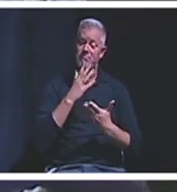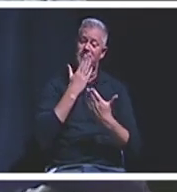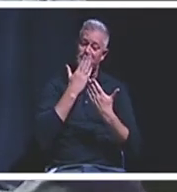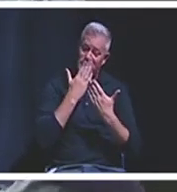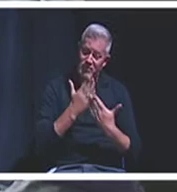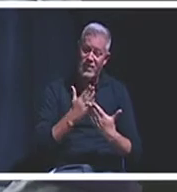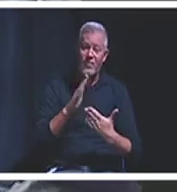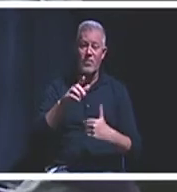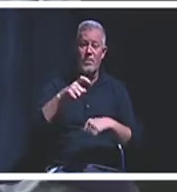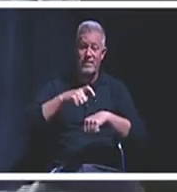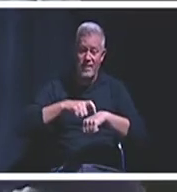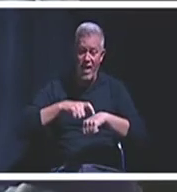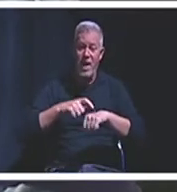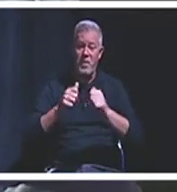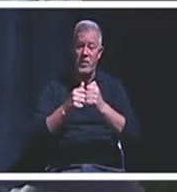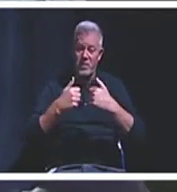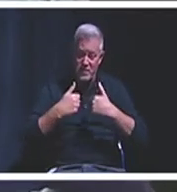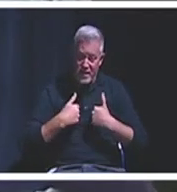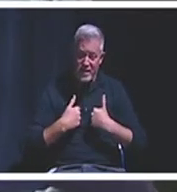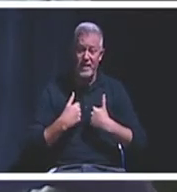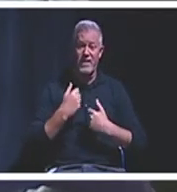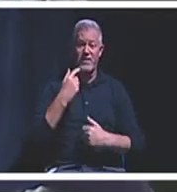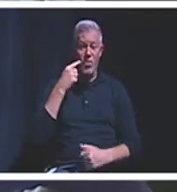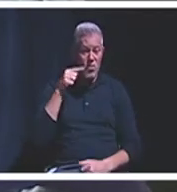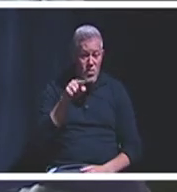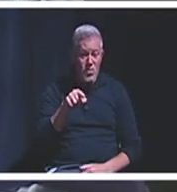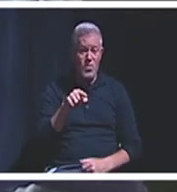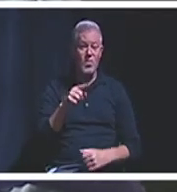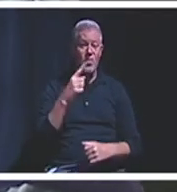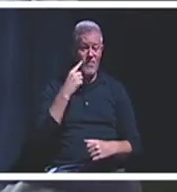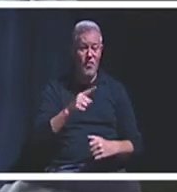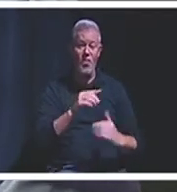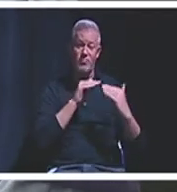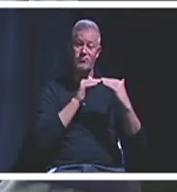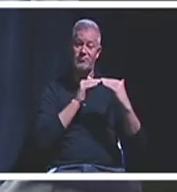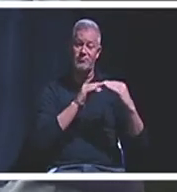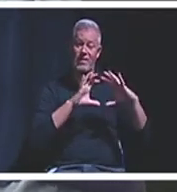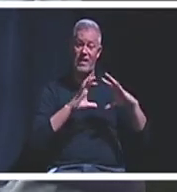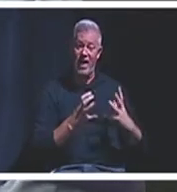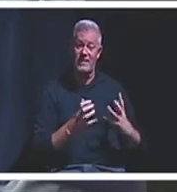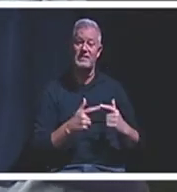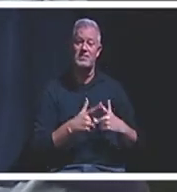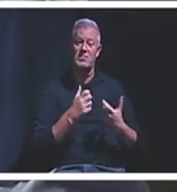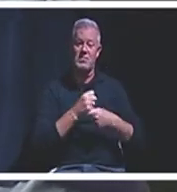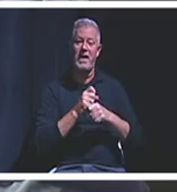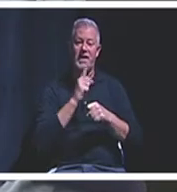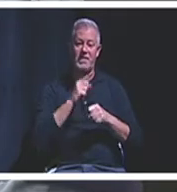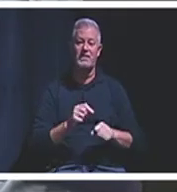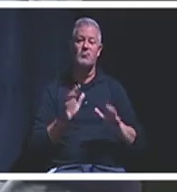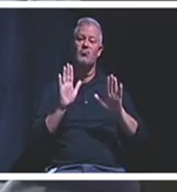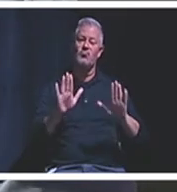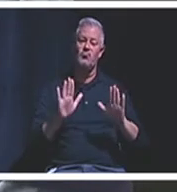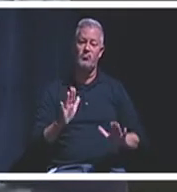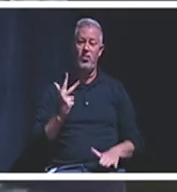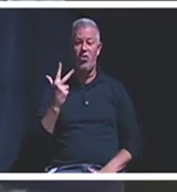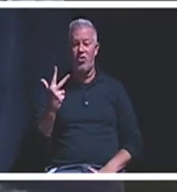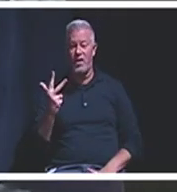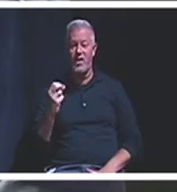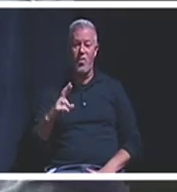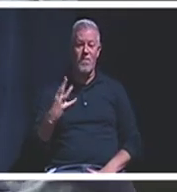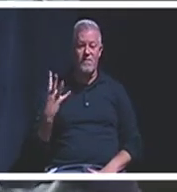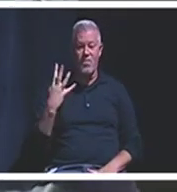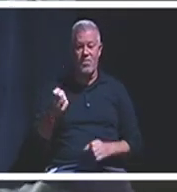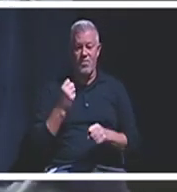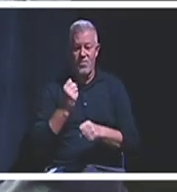have taken for me and the time that you have taken for your classmates to make this such a great 3 or 4 year journey.